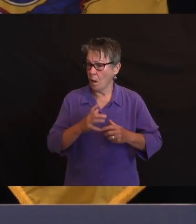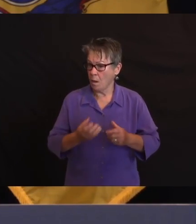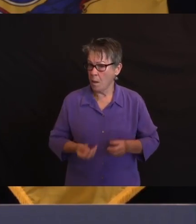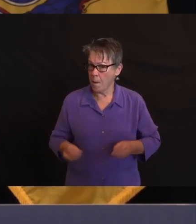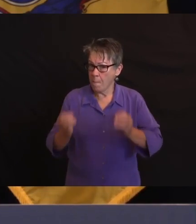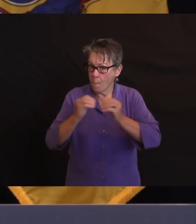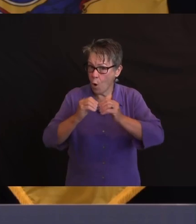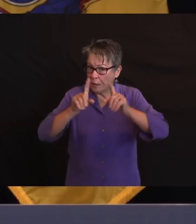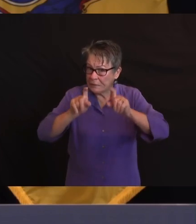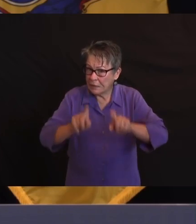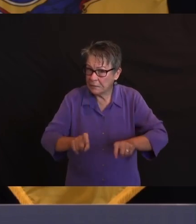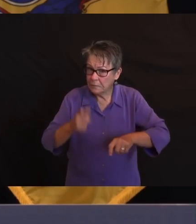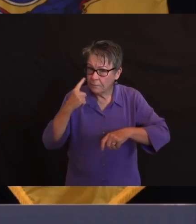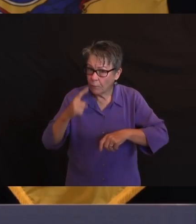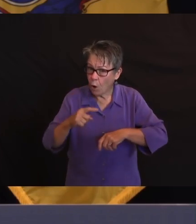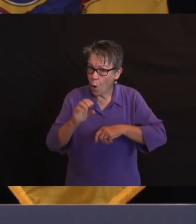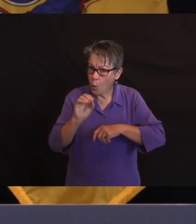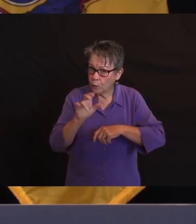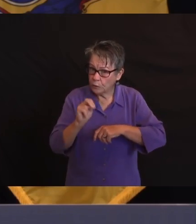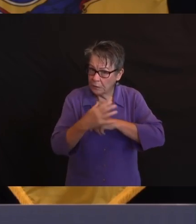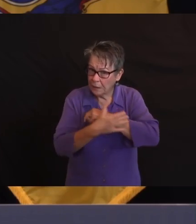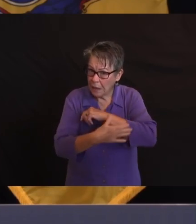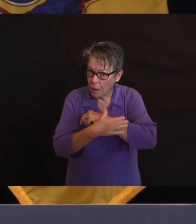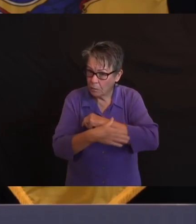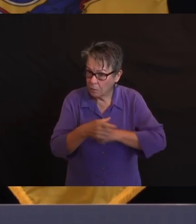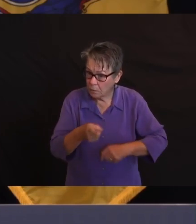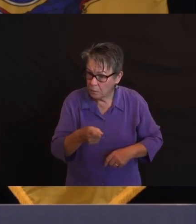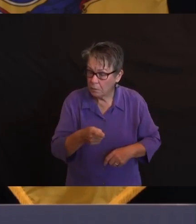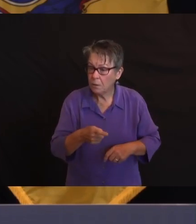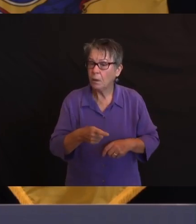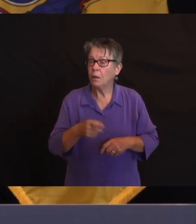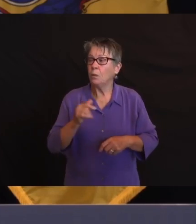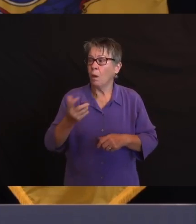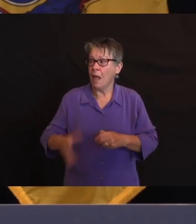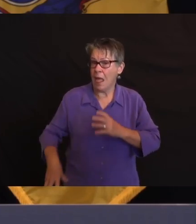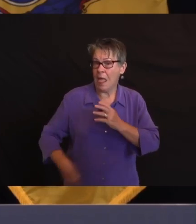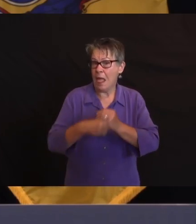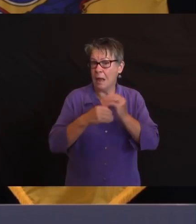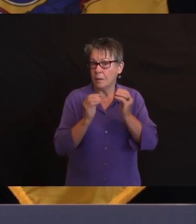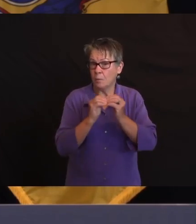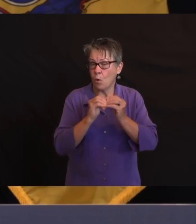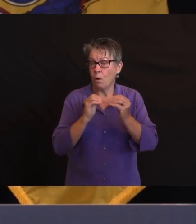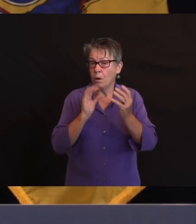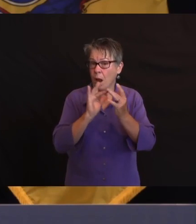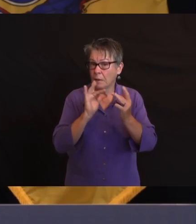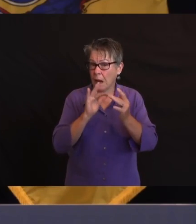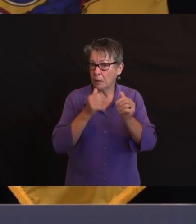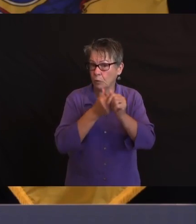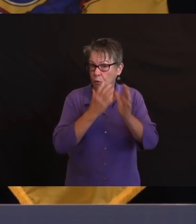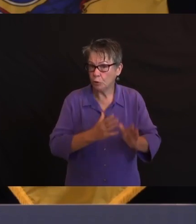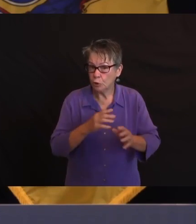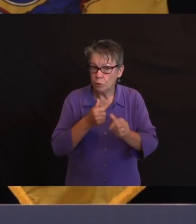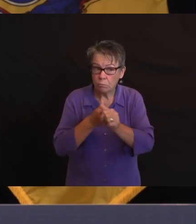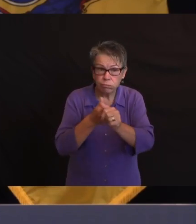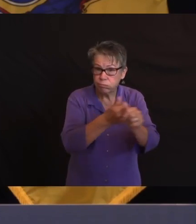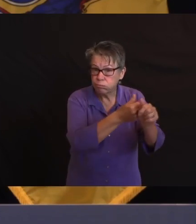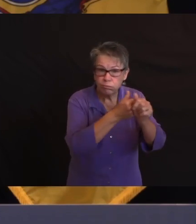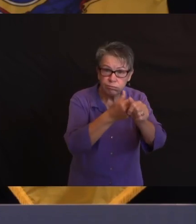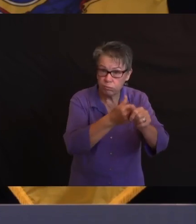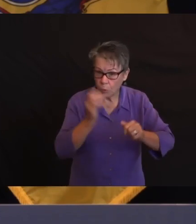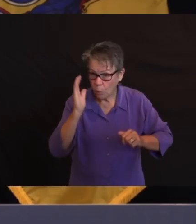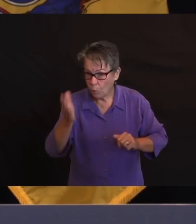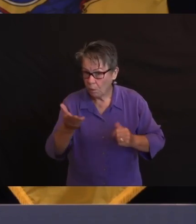time. You've got a religious holiday today, as I mentioned a few minutes ago. I think it's something, the short answer for me is we monitor